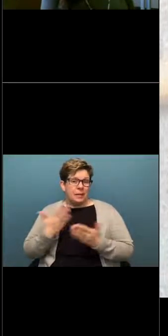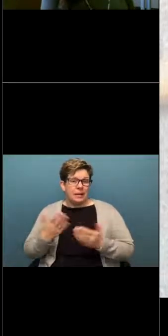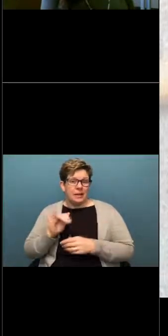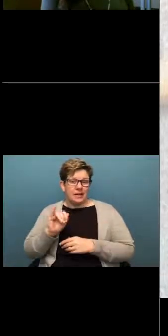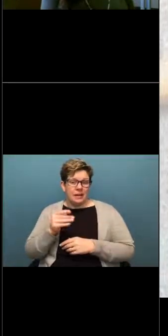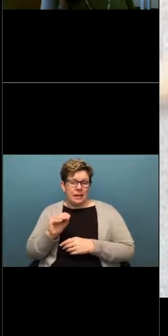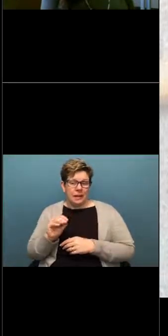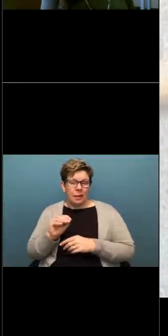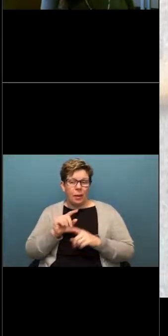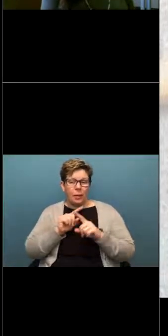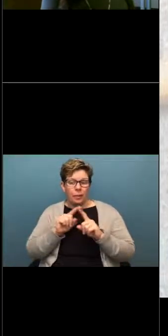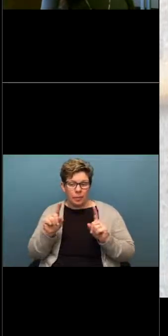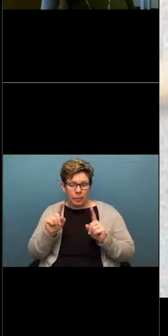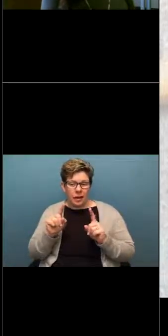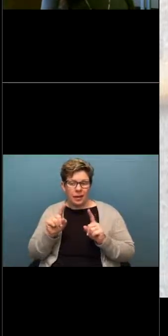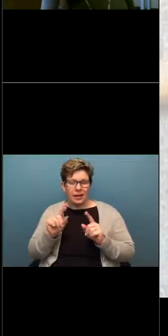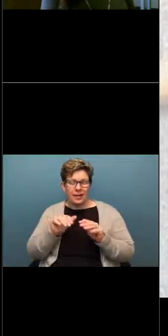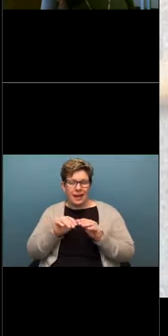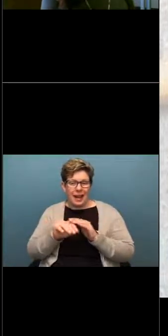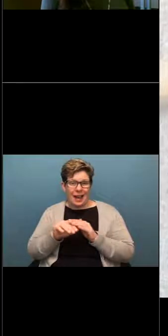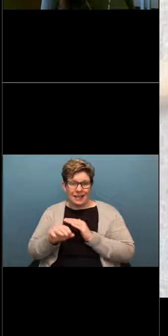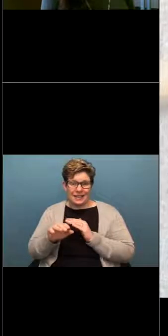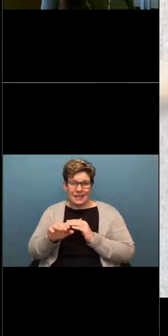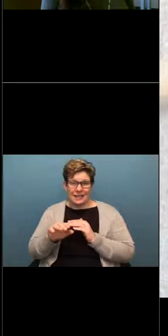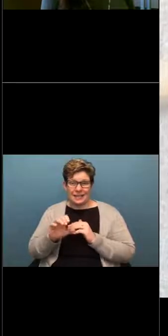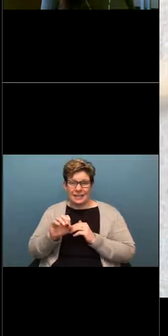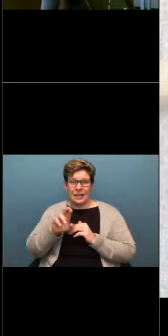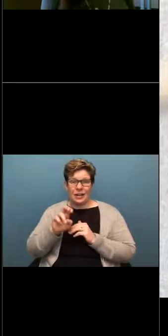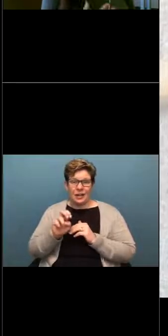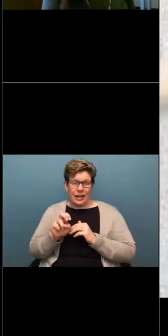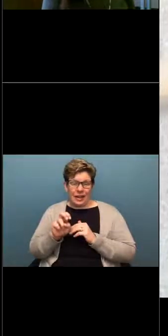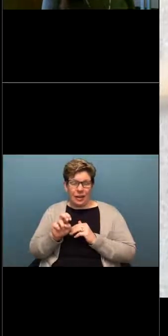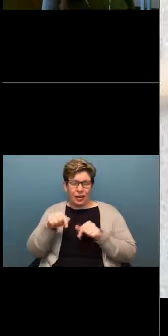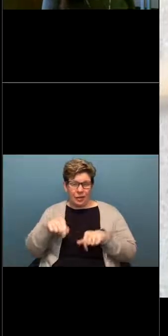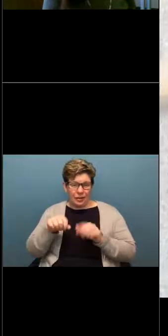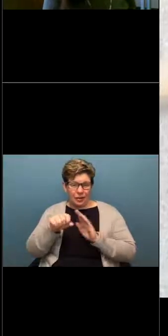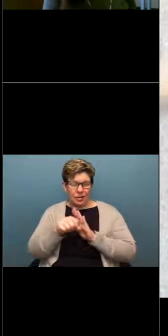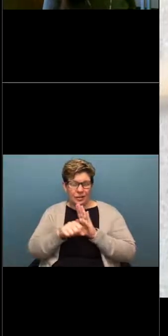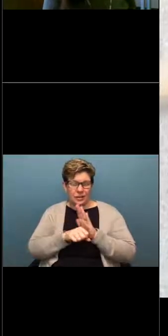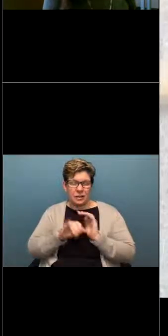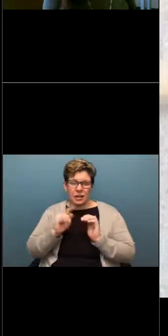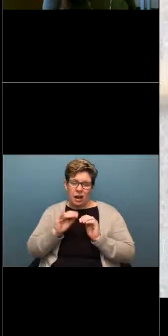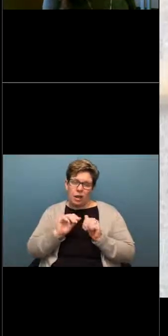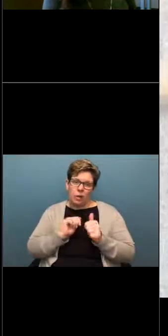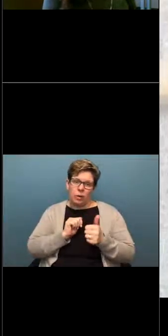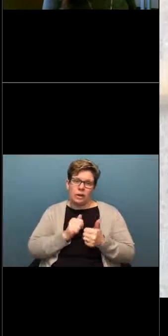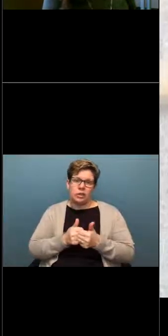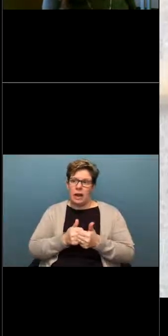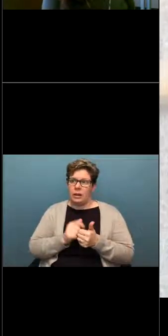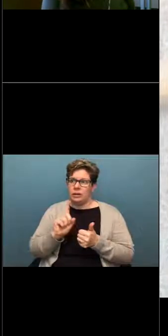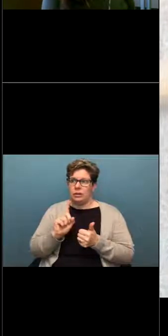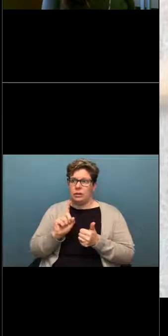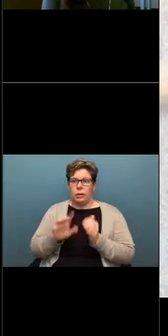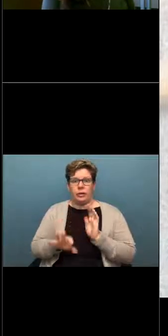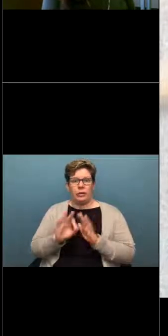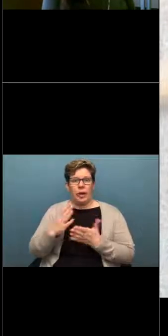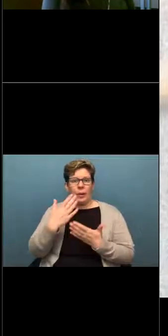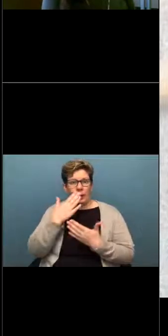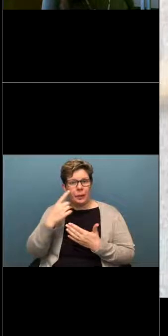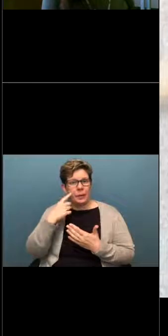say this, but I'm sure all of you know that historically Idaho has been a challenging place to receive mental health care